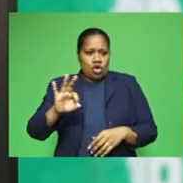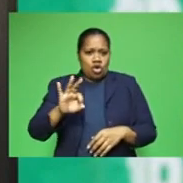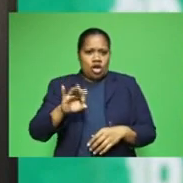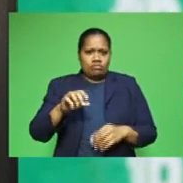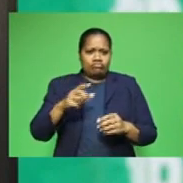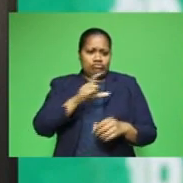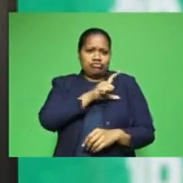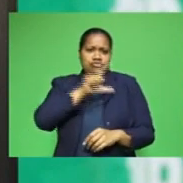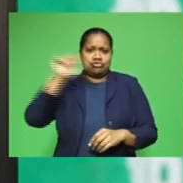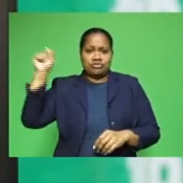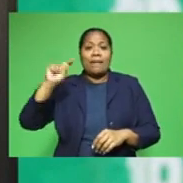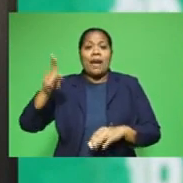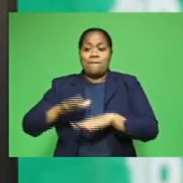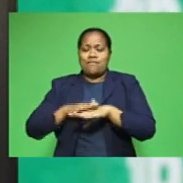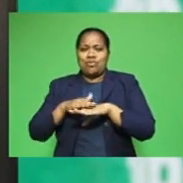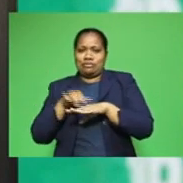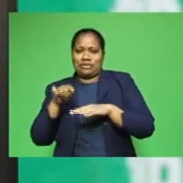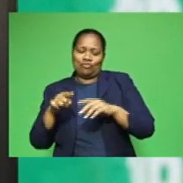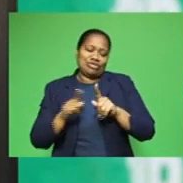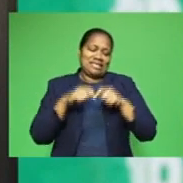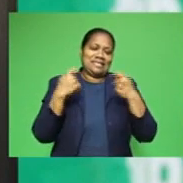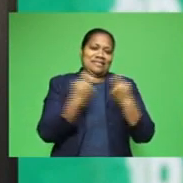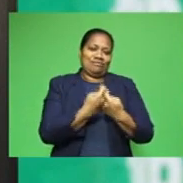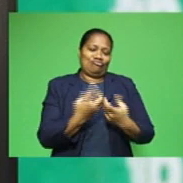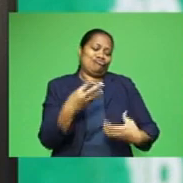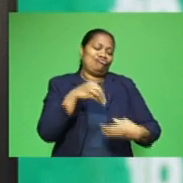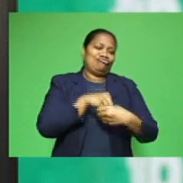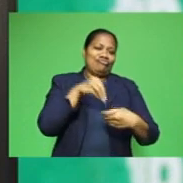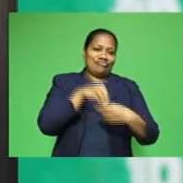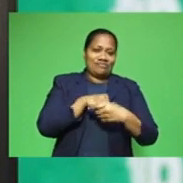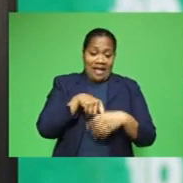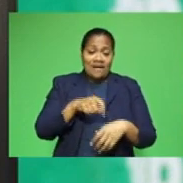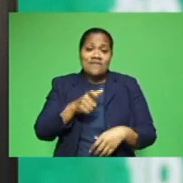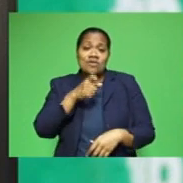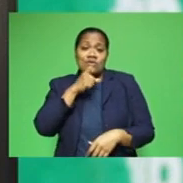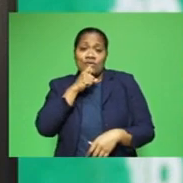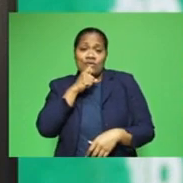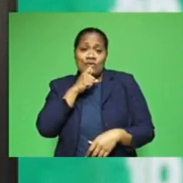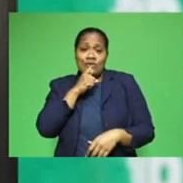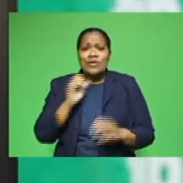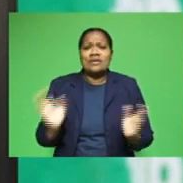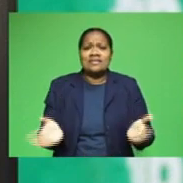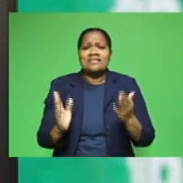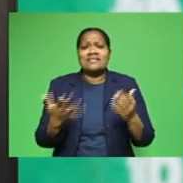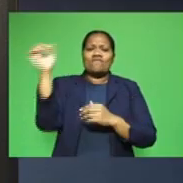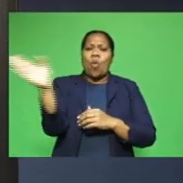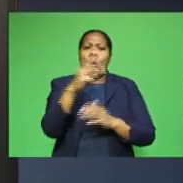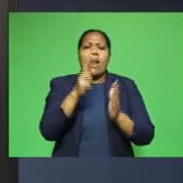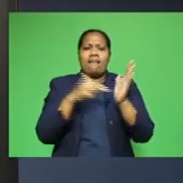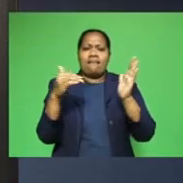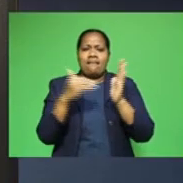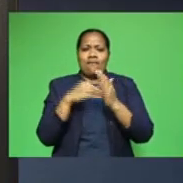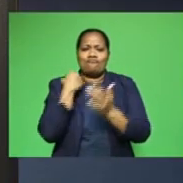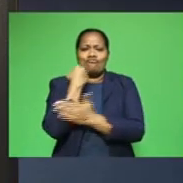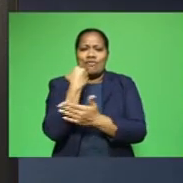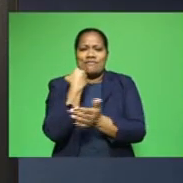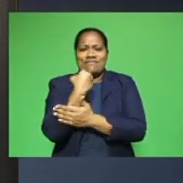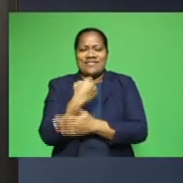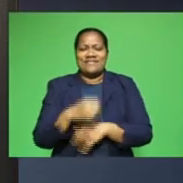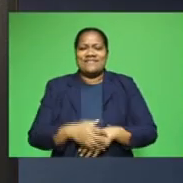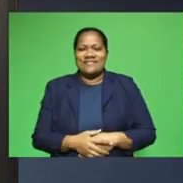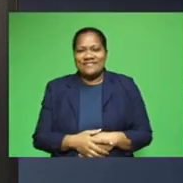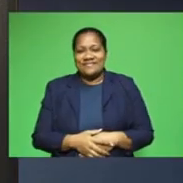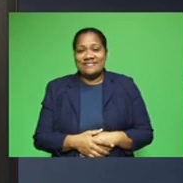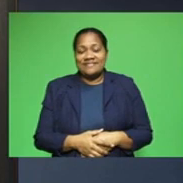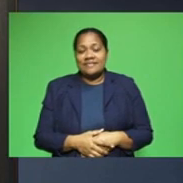short-term deal. Carter was confirmed as a Blues player this afternoon and had his first training run with the side as well. The Warriors' outstanding